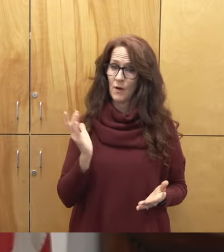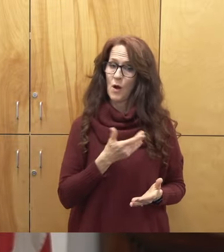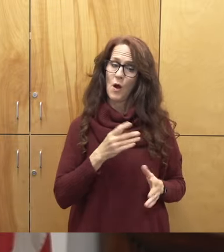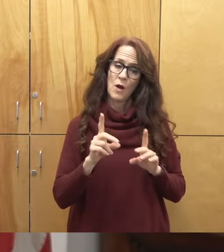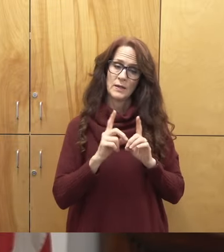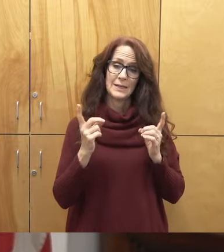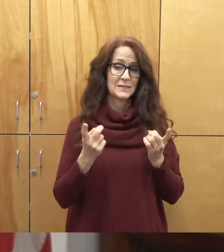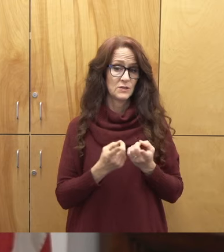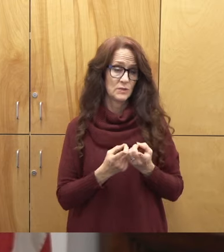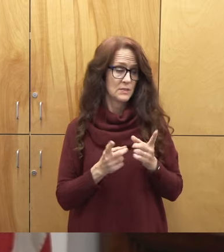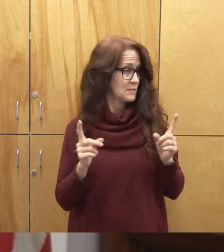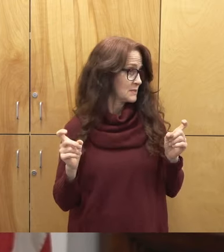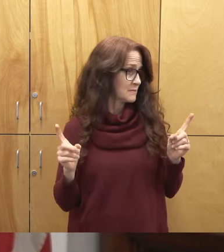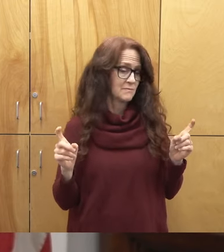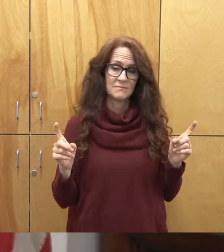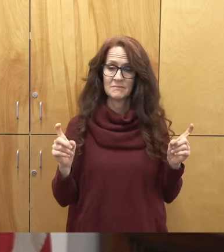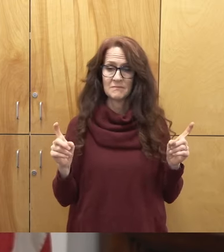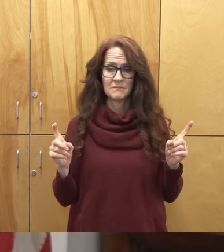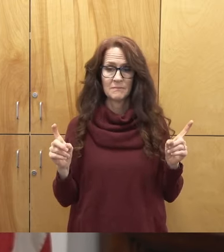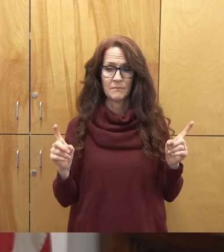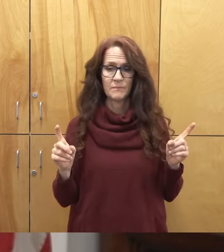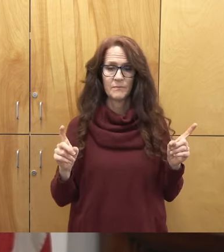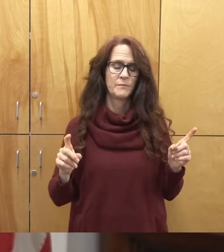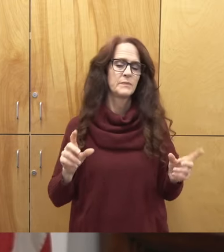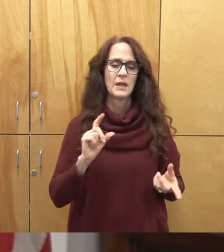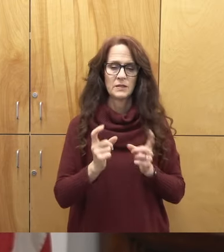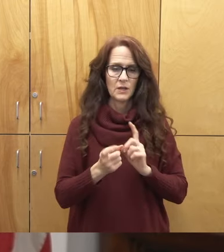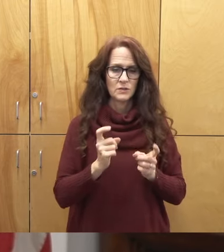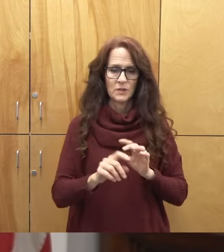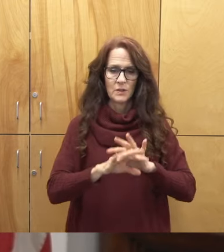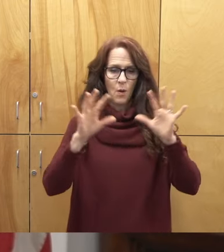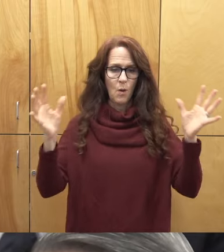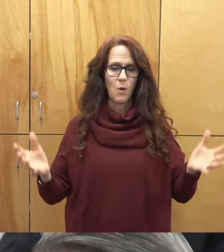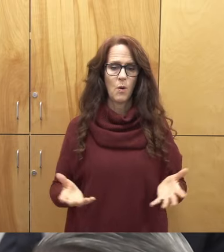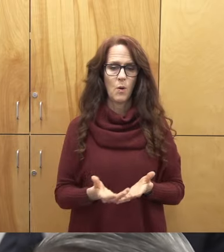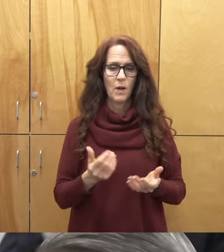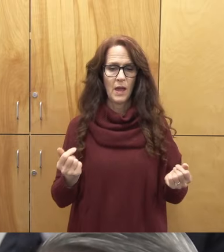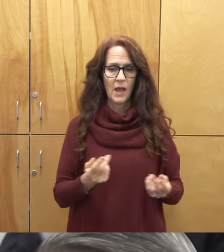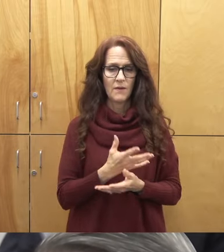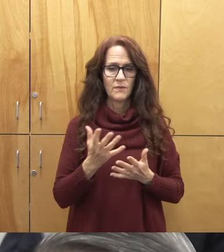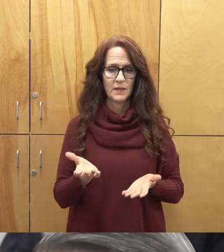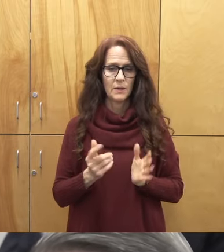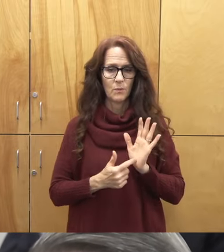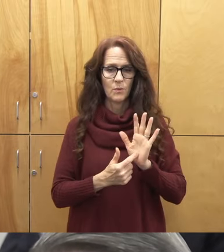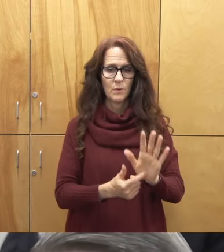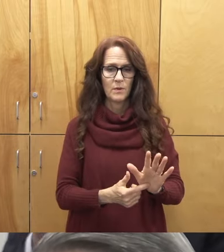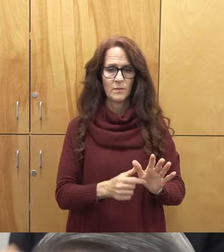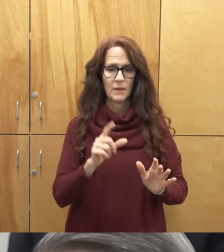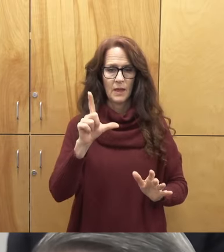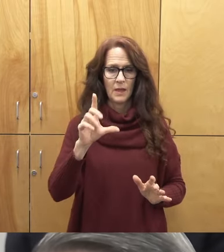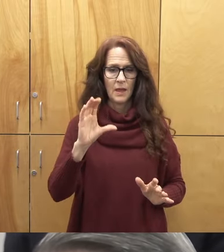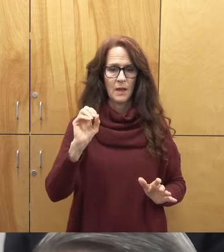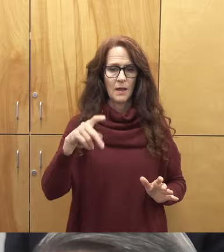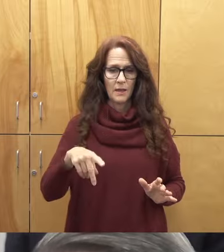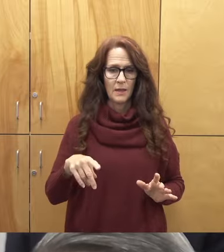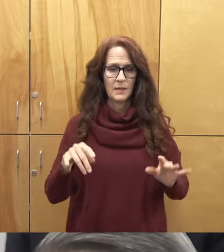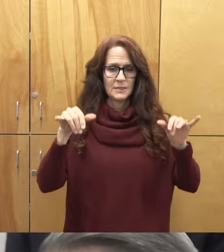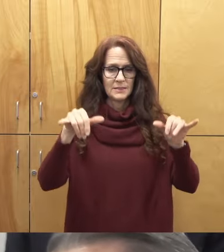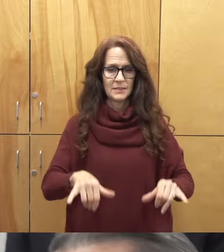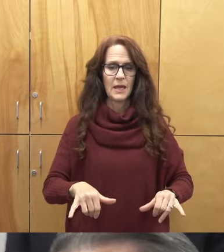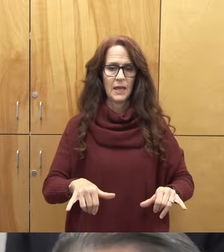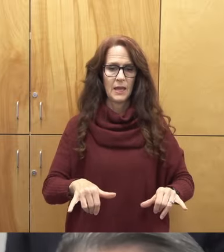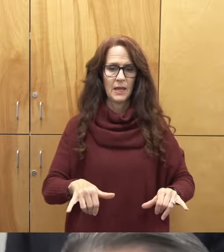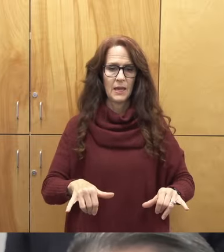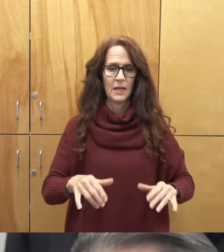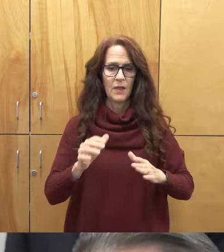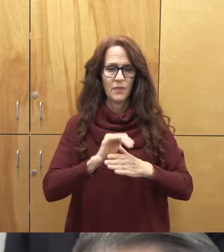district? This doesn't change what our district did as a whole. Like, everything that we presented in the LCAP stayed. All